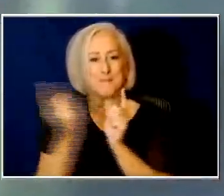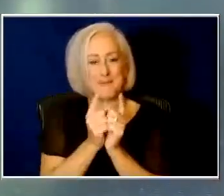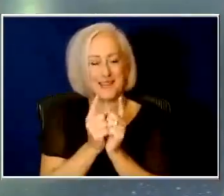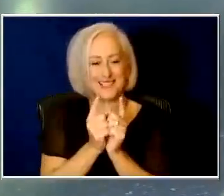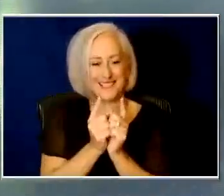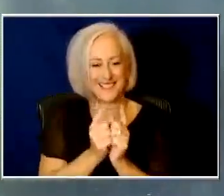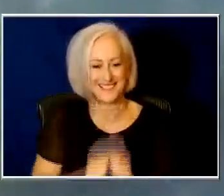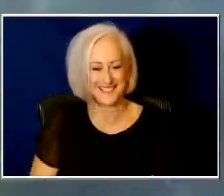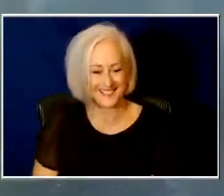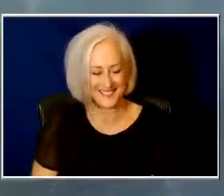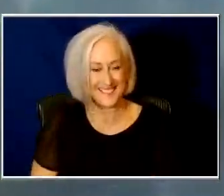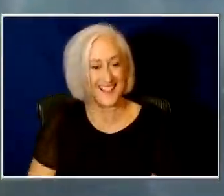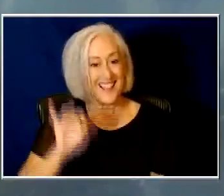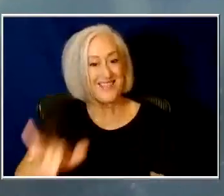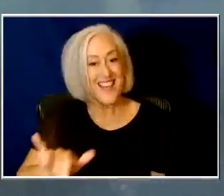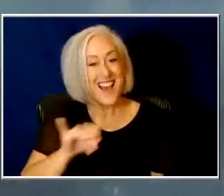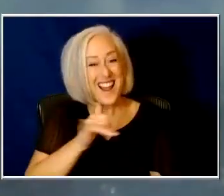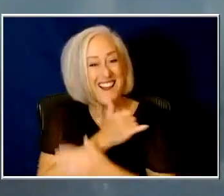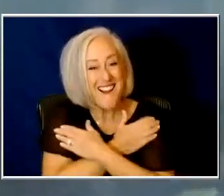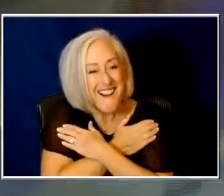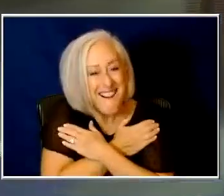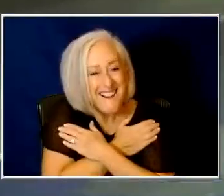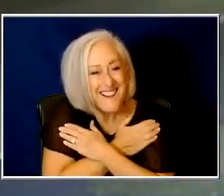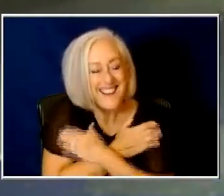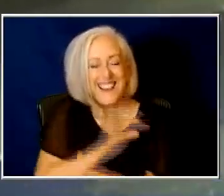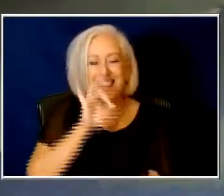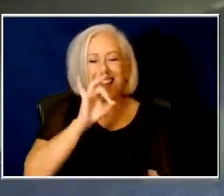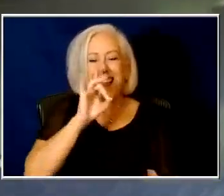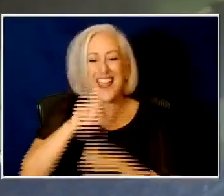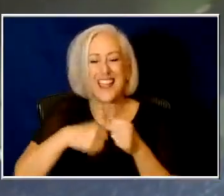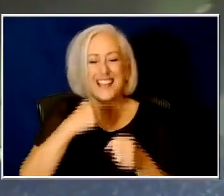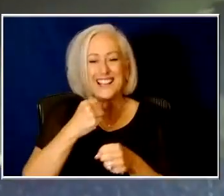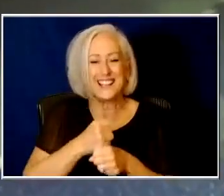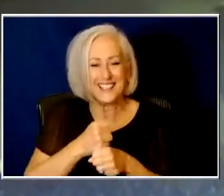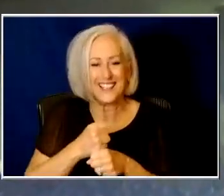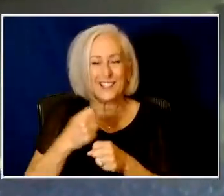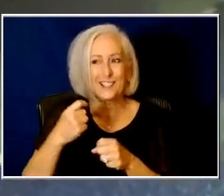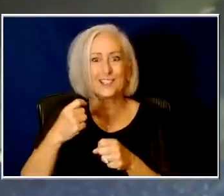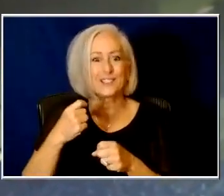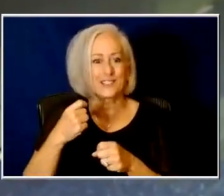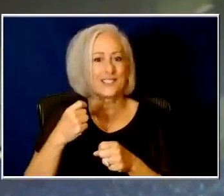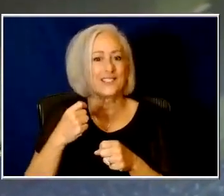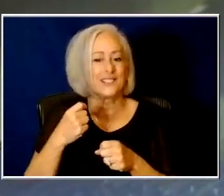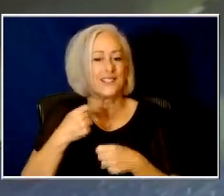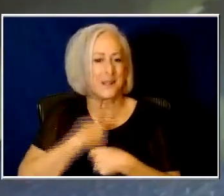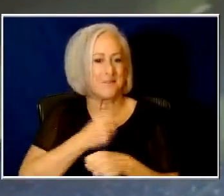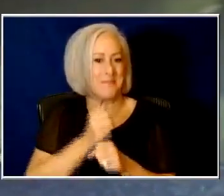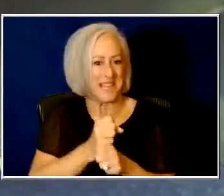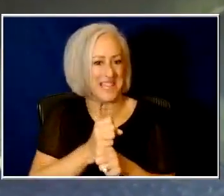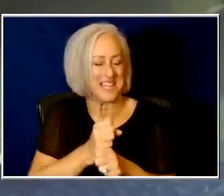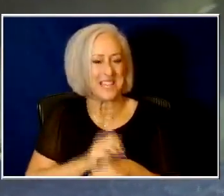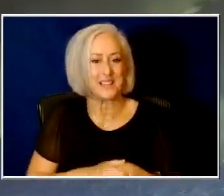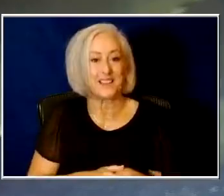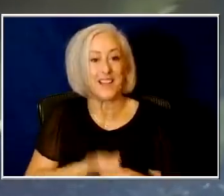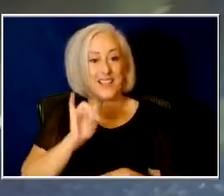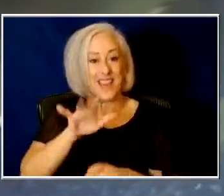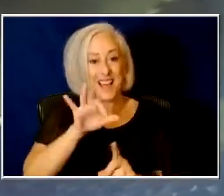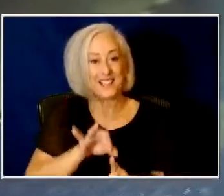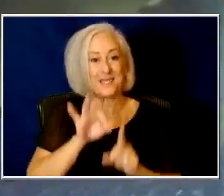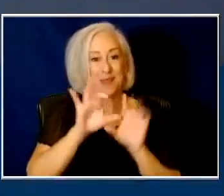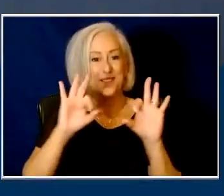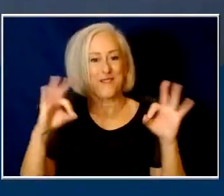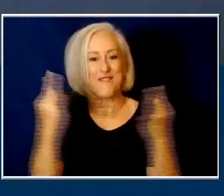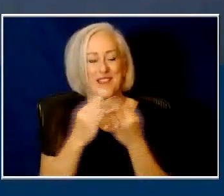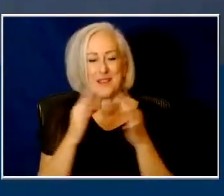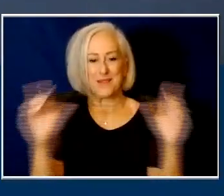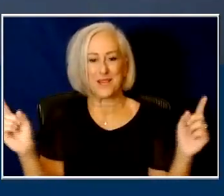This hug is 8 years in the making. It's the first time this very special family is coming together.